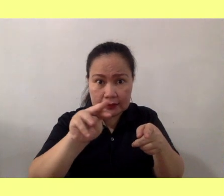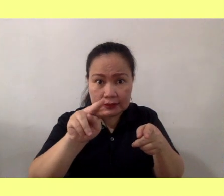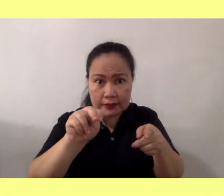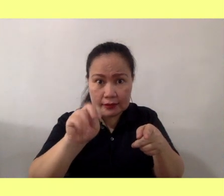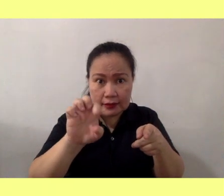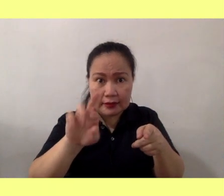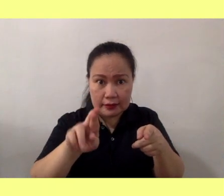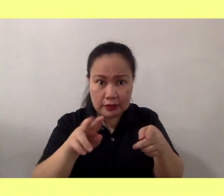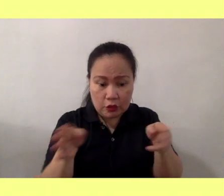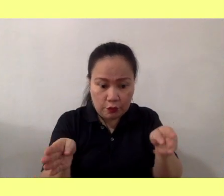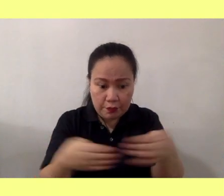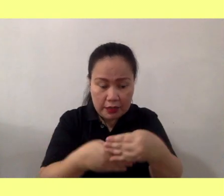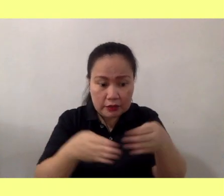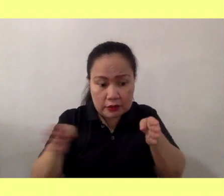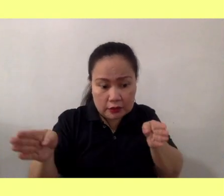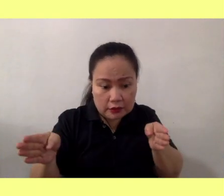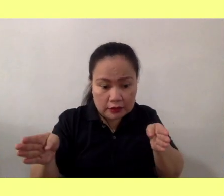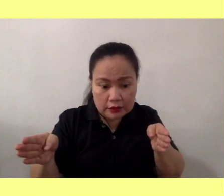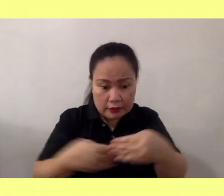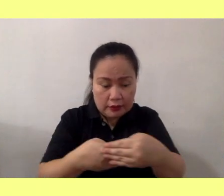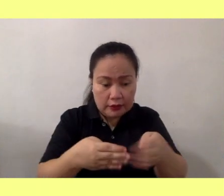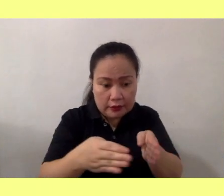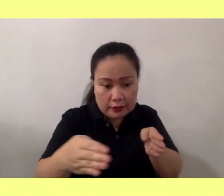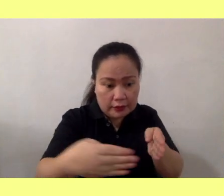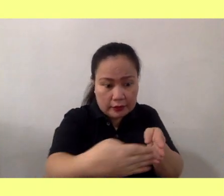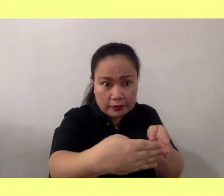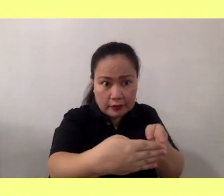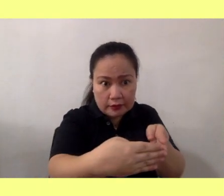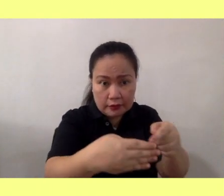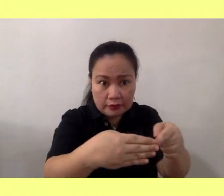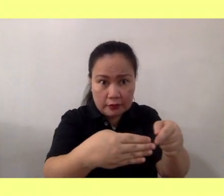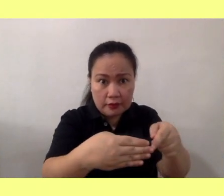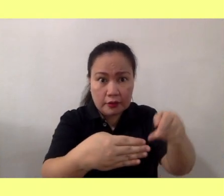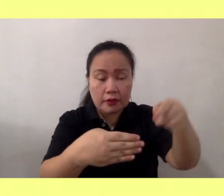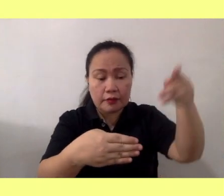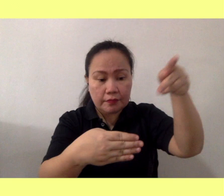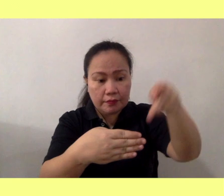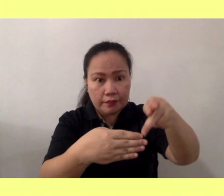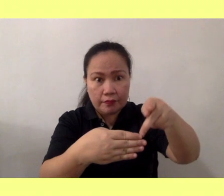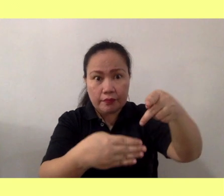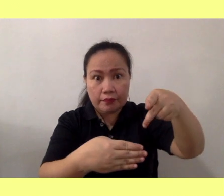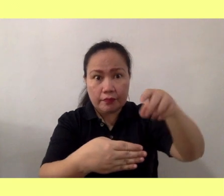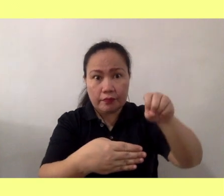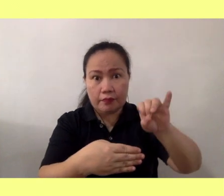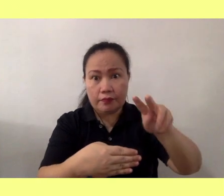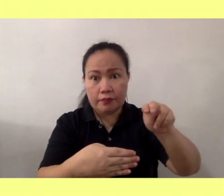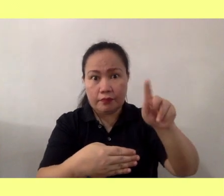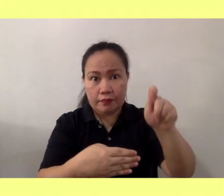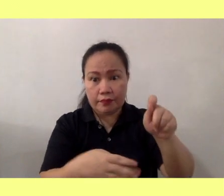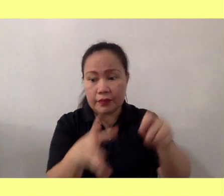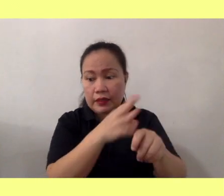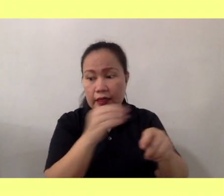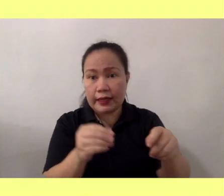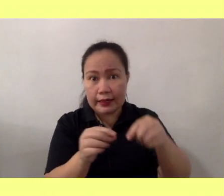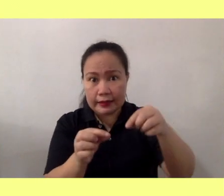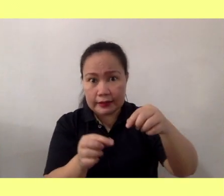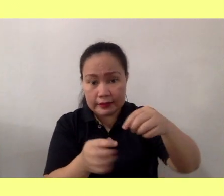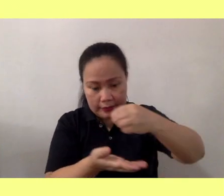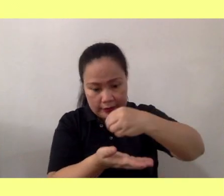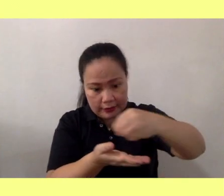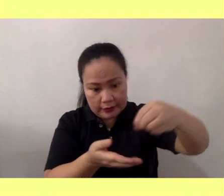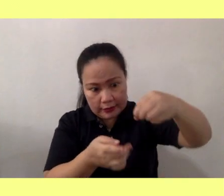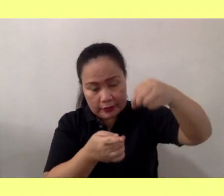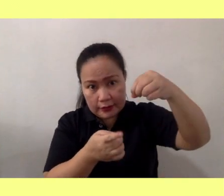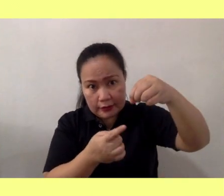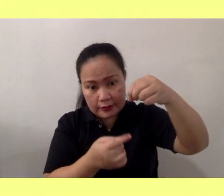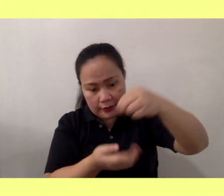here the corner, ibig sabihin yung kanto, so this corner is a representation of a point, and also the tip of a pen. So,